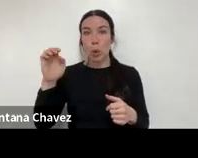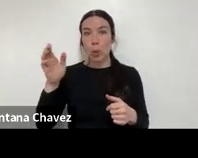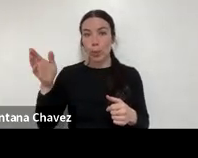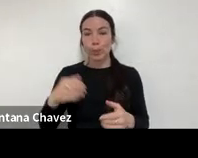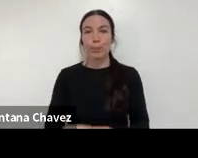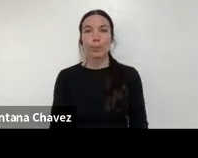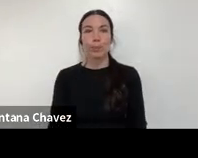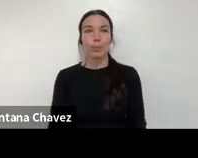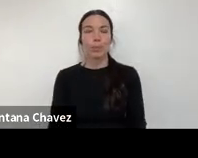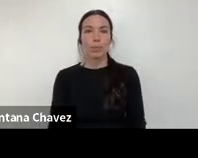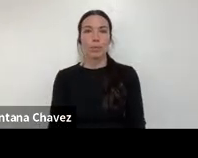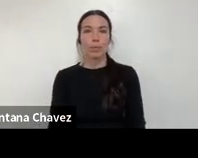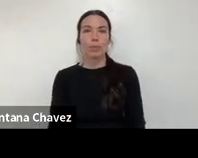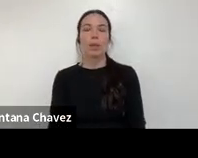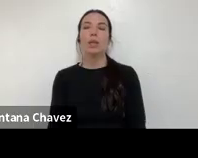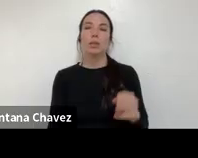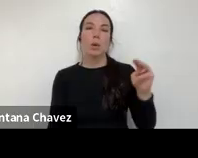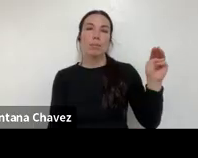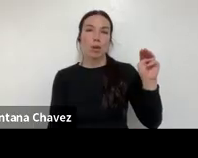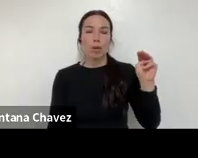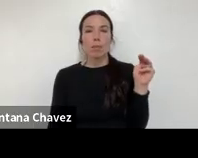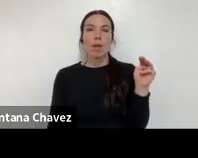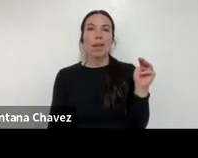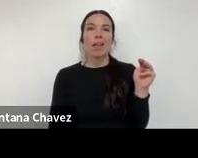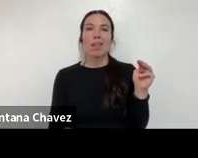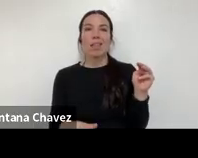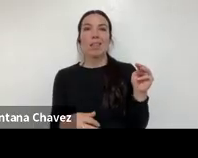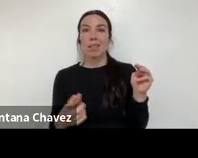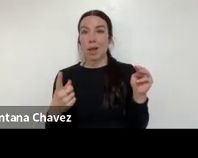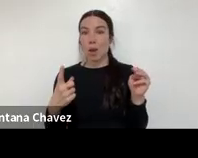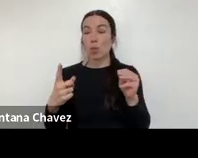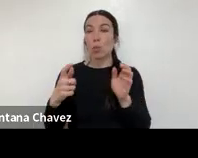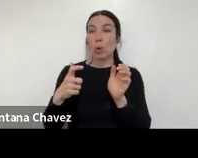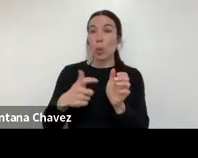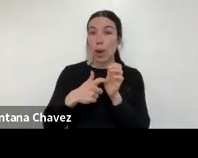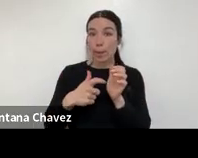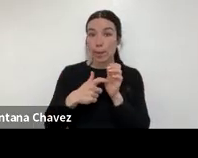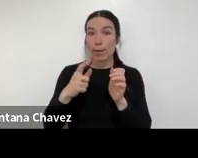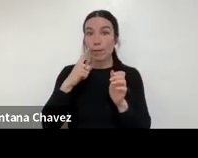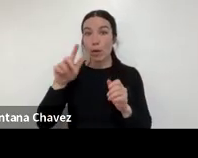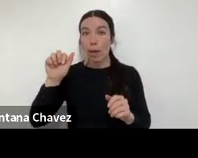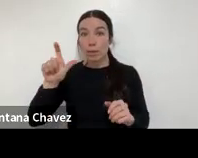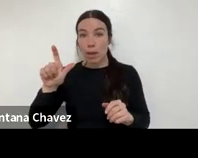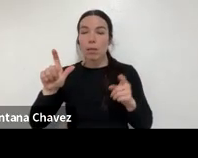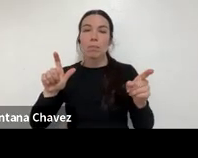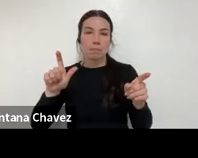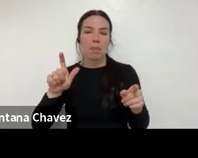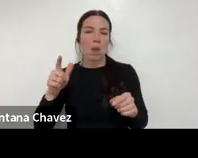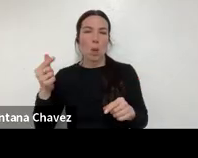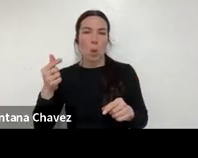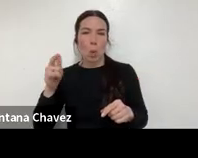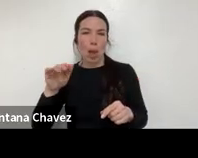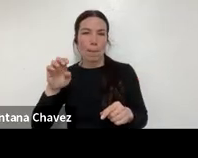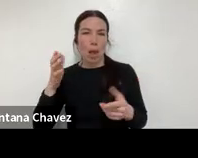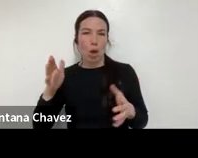So the standard requirement is ASL 4, or as Guima said, an